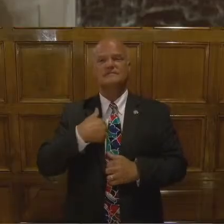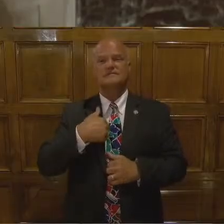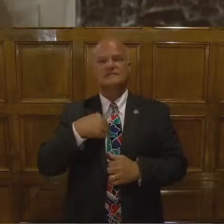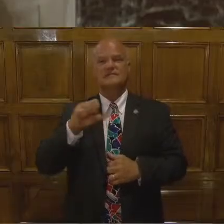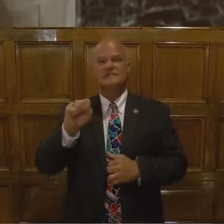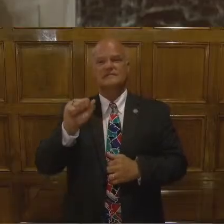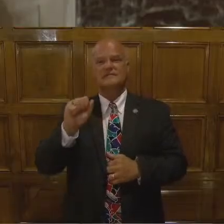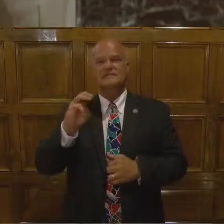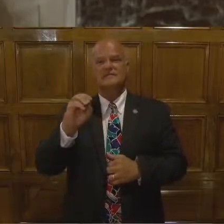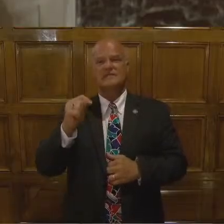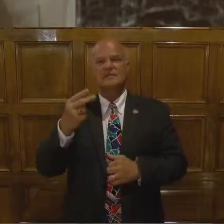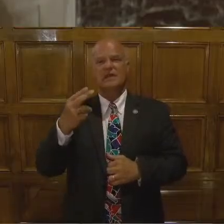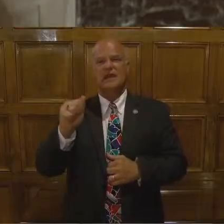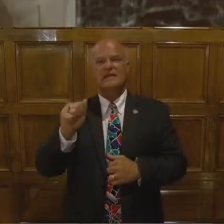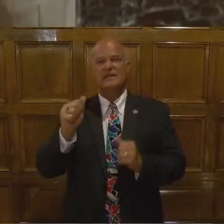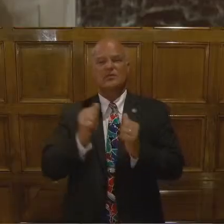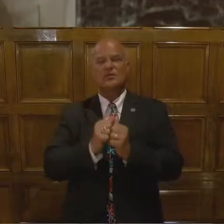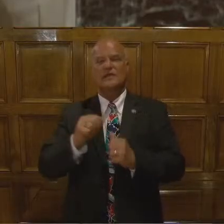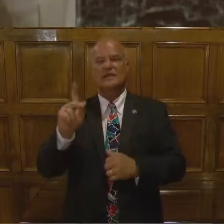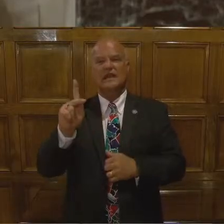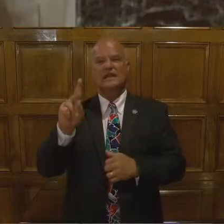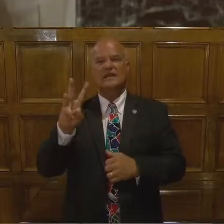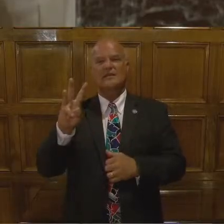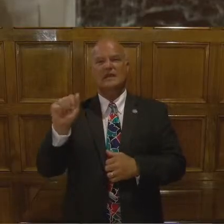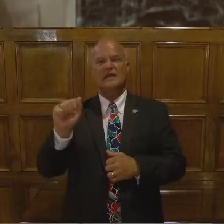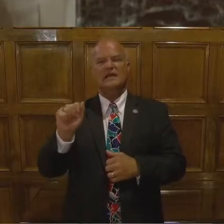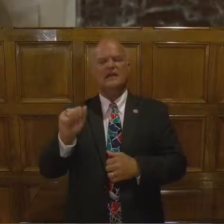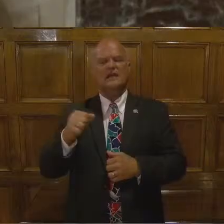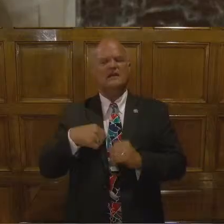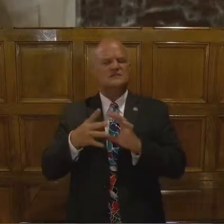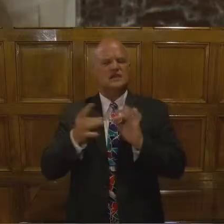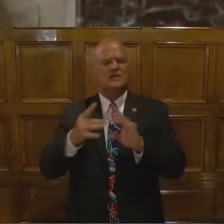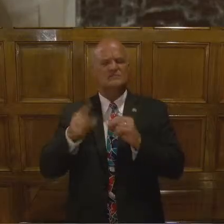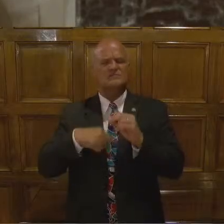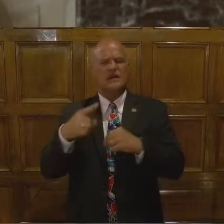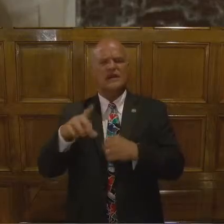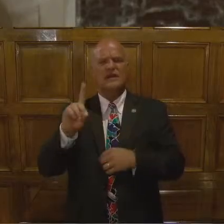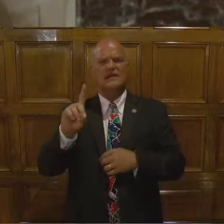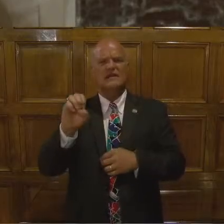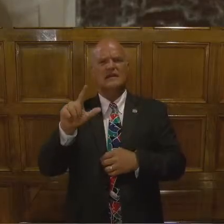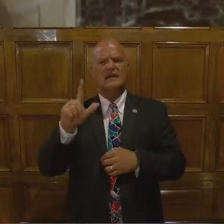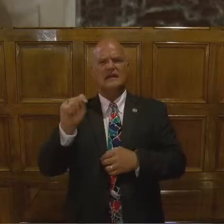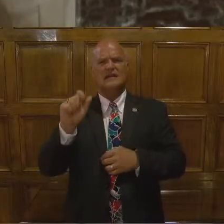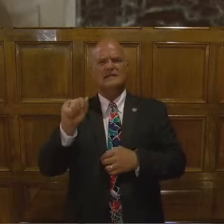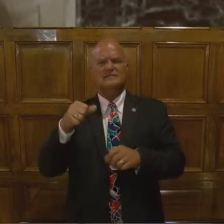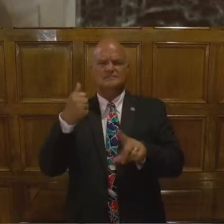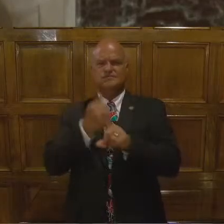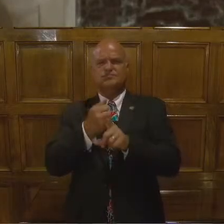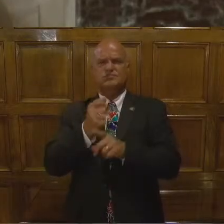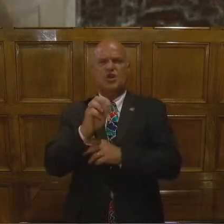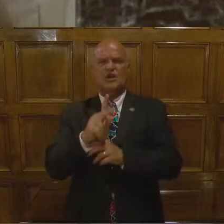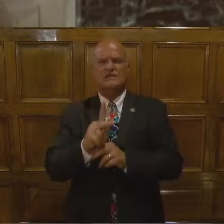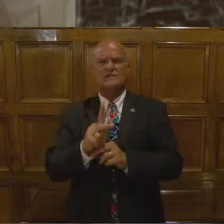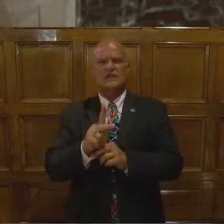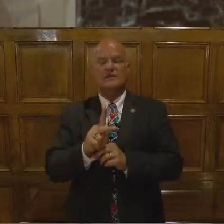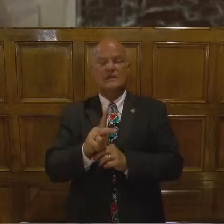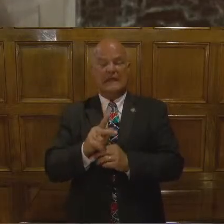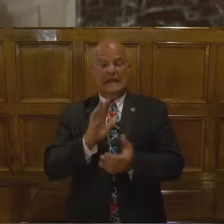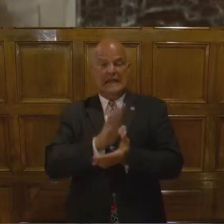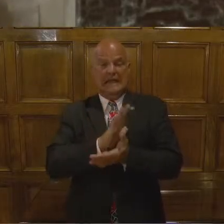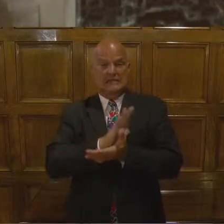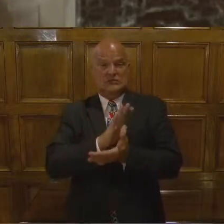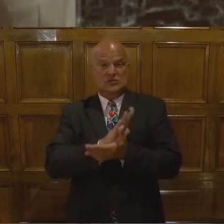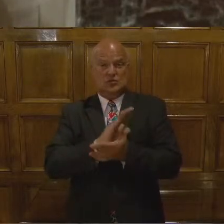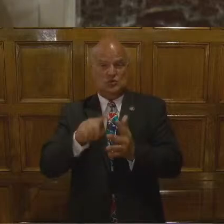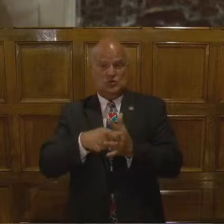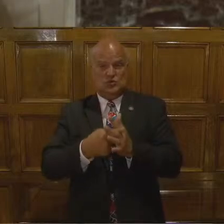Samantha with KNWA. We're talking about the Delta variant circulating and becoming predominant in Arkansas, and the school year now is just around the corner. I know